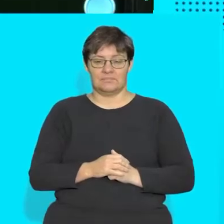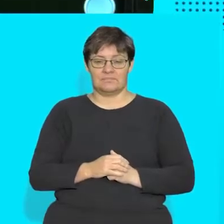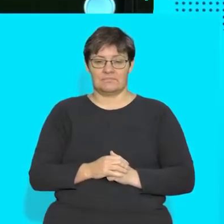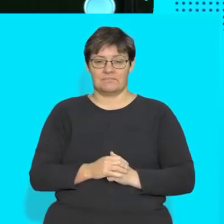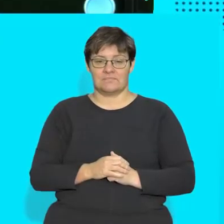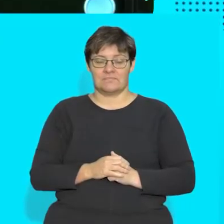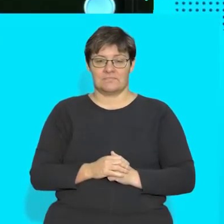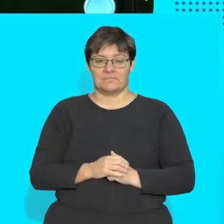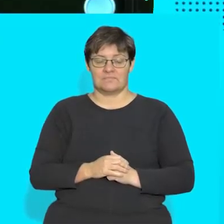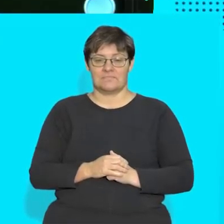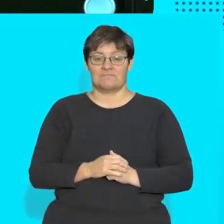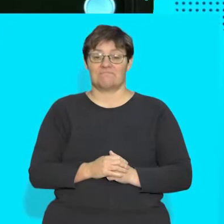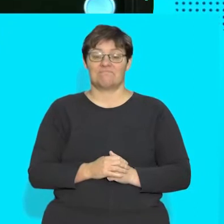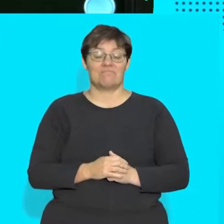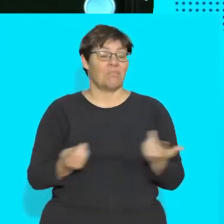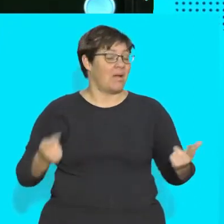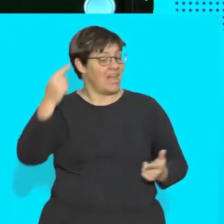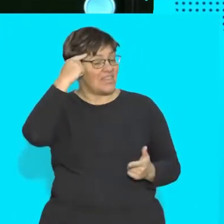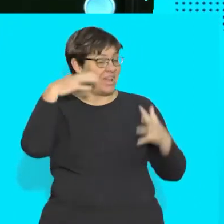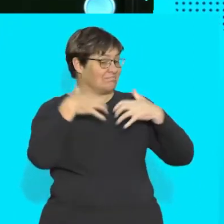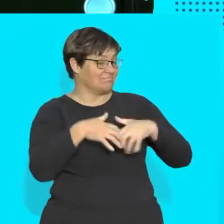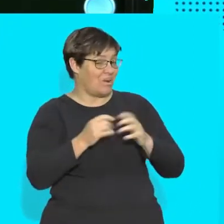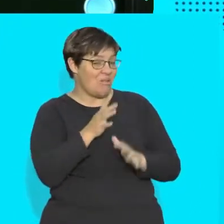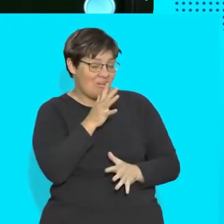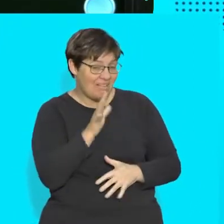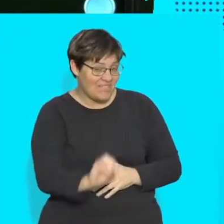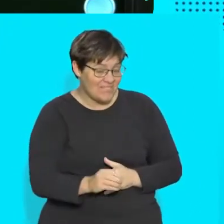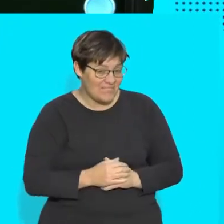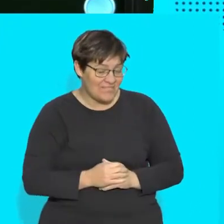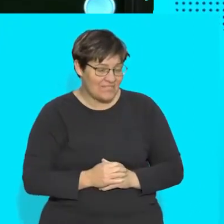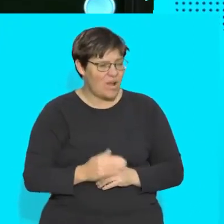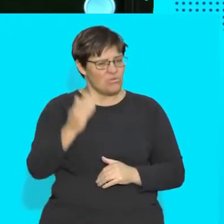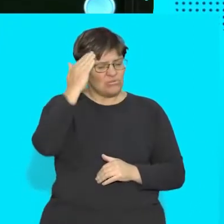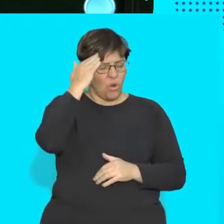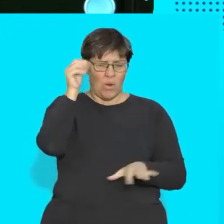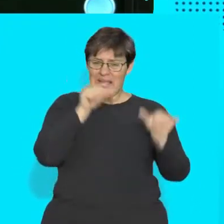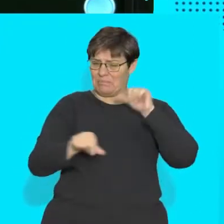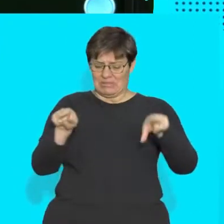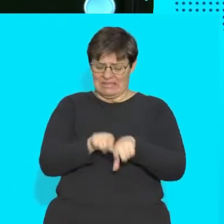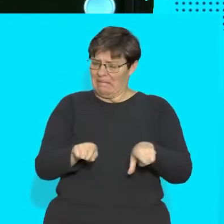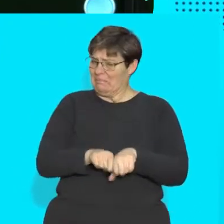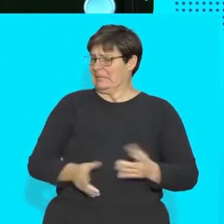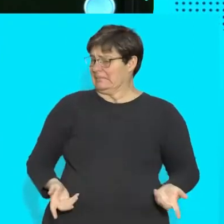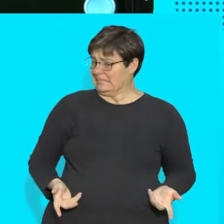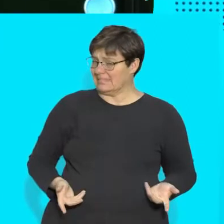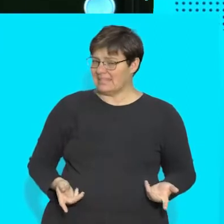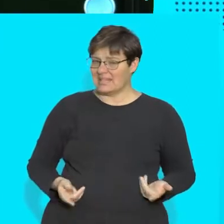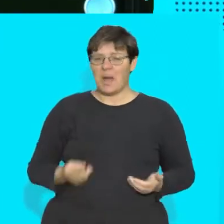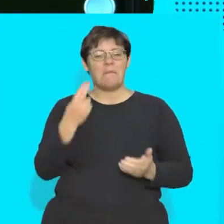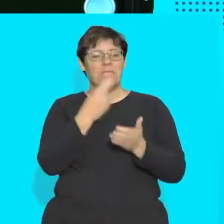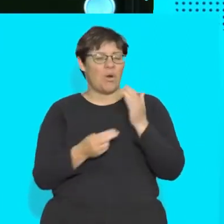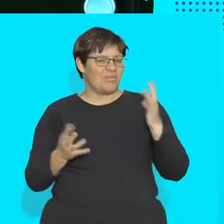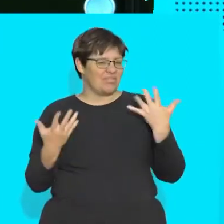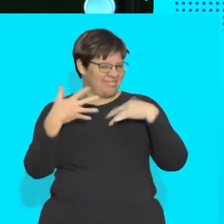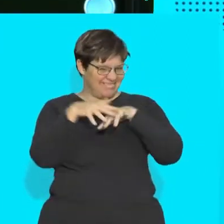So, lots to think about. I know it sounds like chemistry. This is a bit of, this section